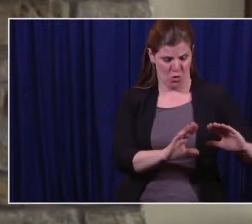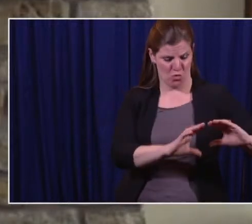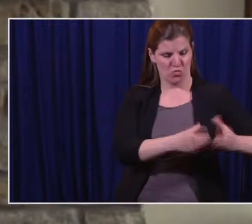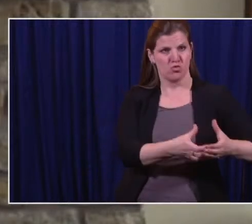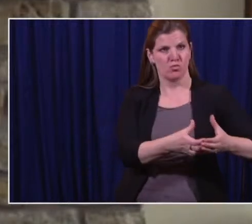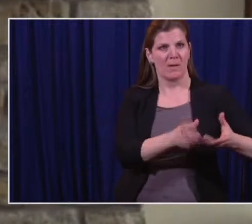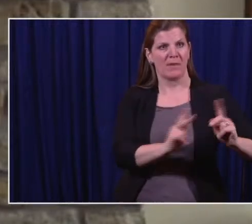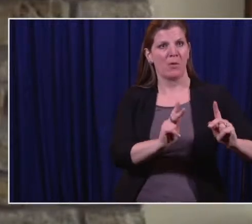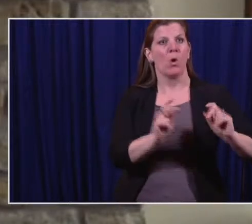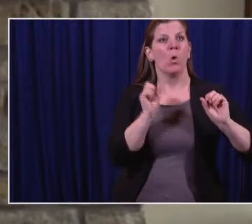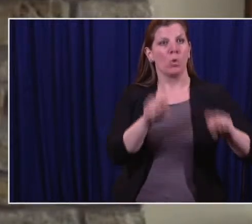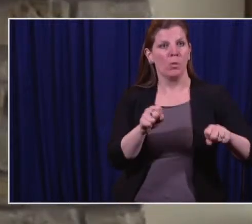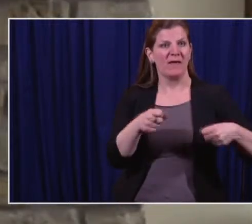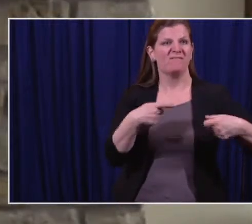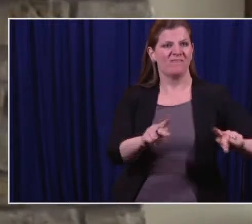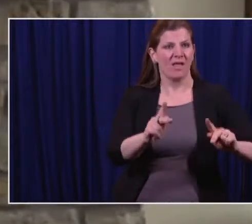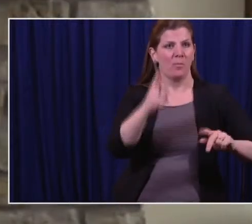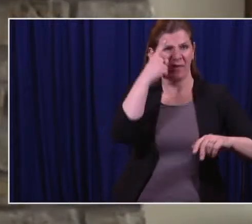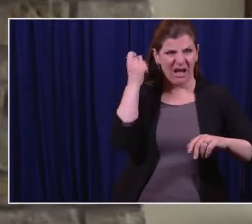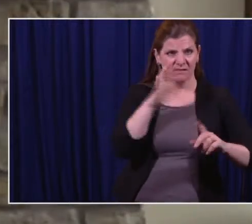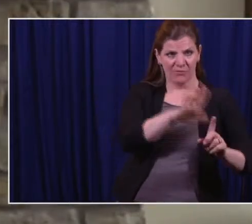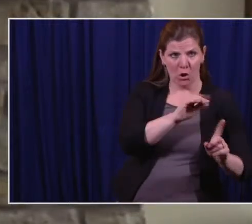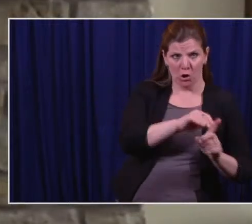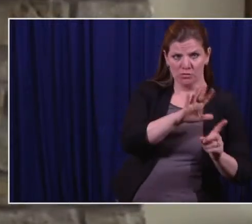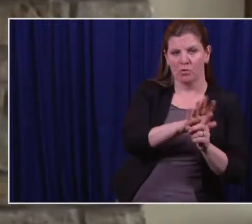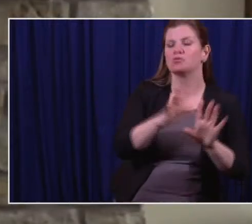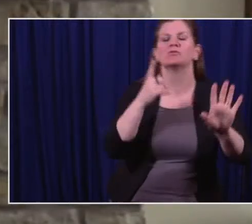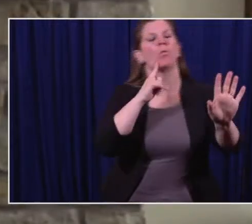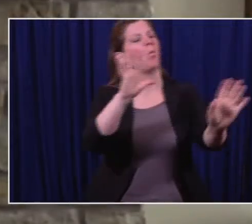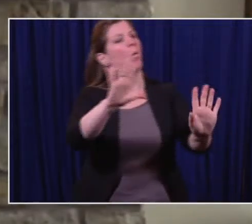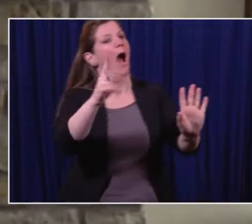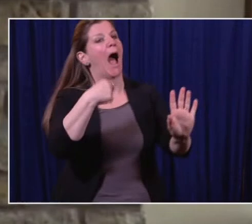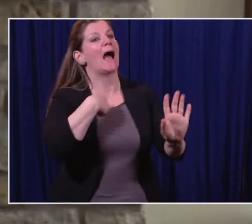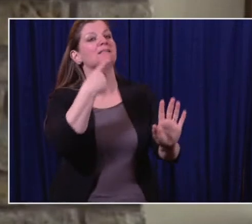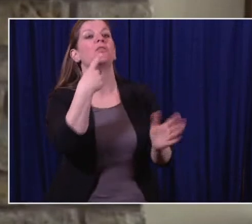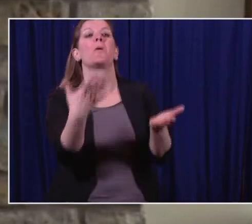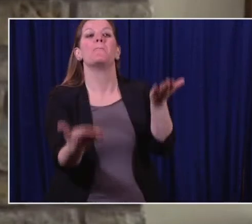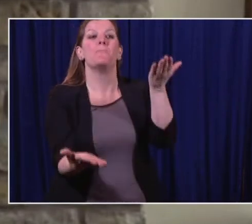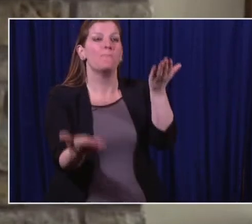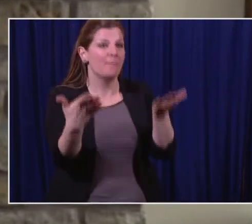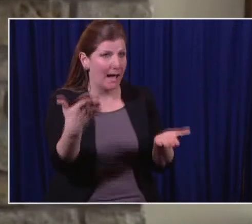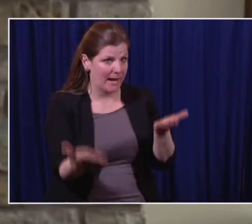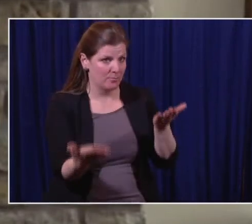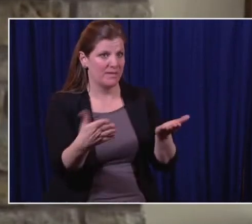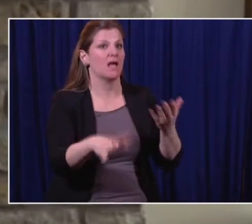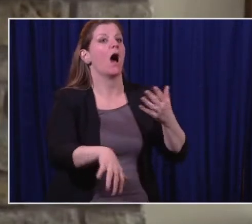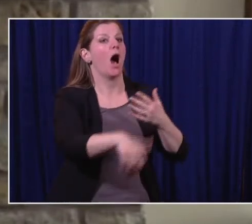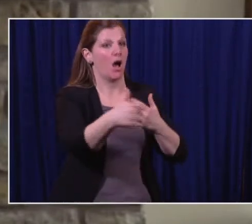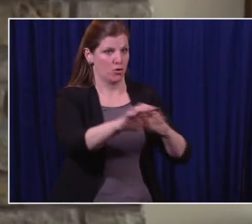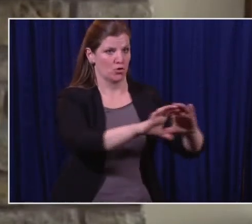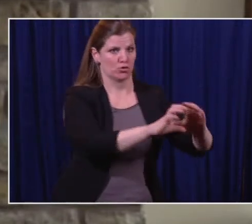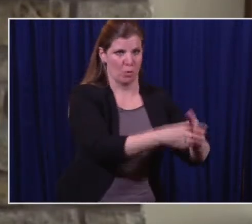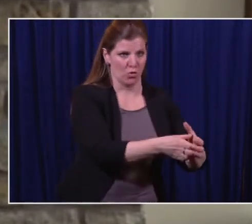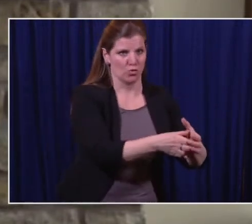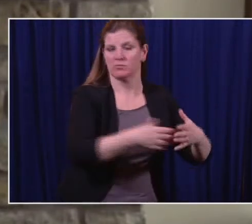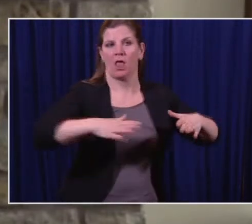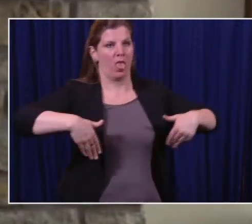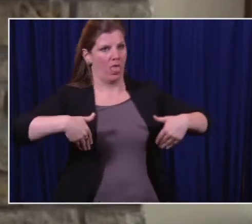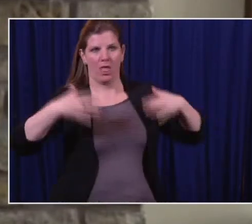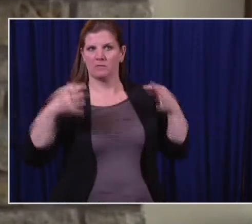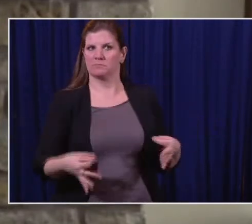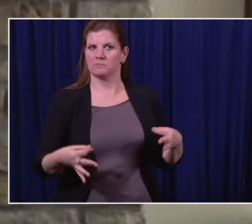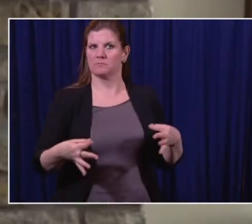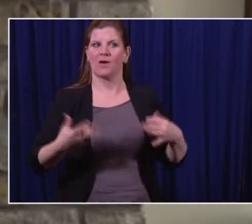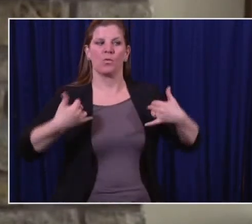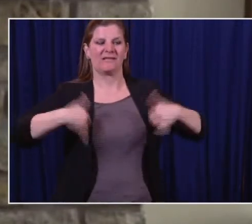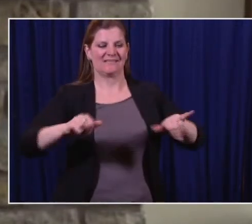your administration and you. Well, I said there might be, Jeff. I said there might be. We're still, excuse me, but we're still trying to evaluate it. Still trying to drill down, figure